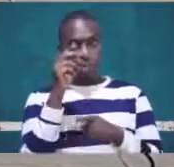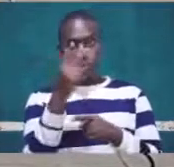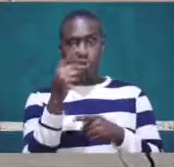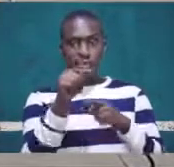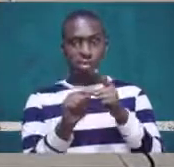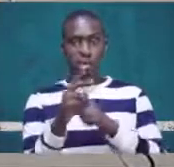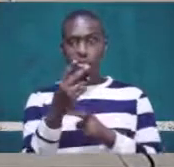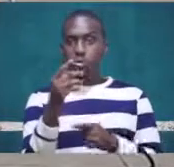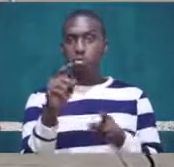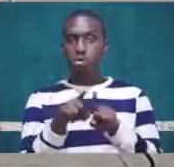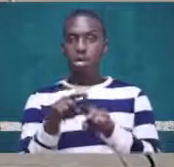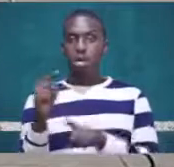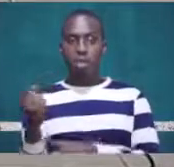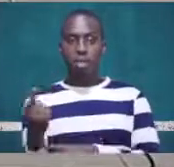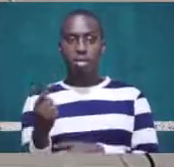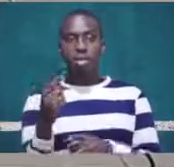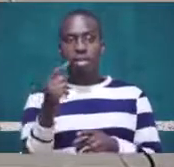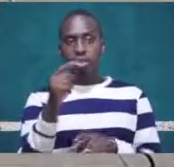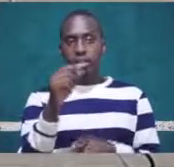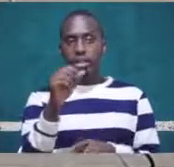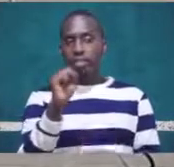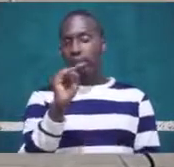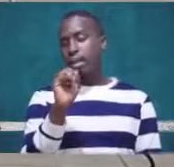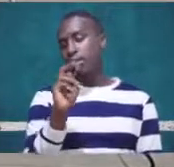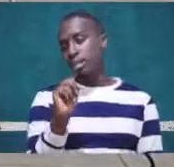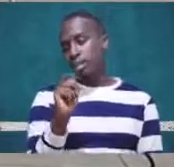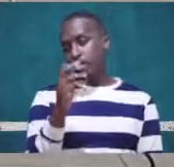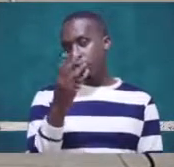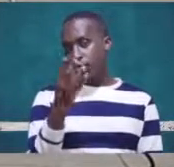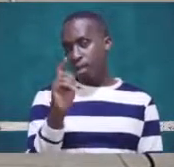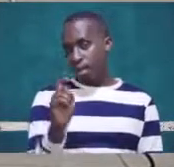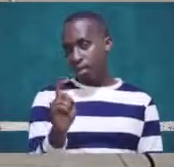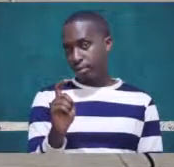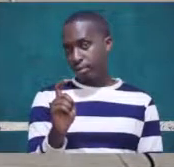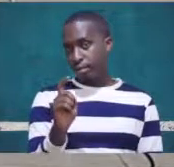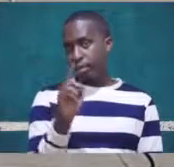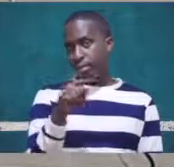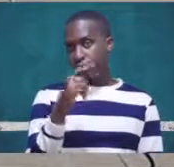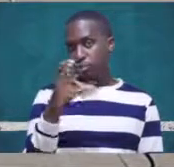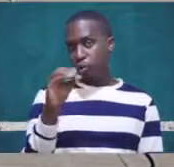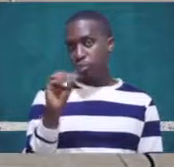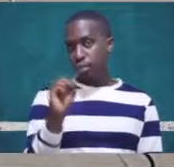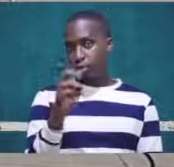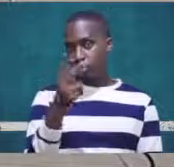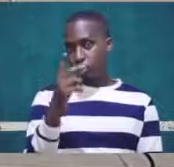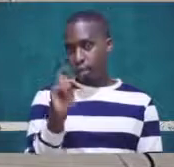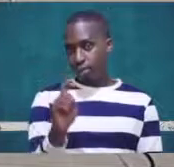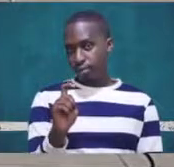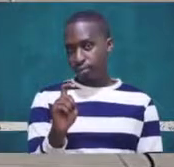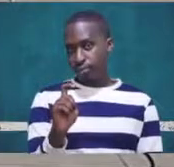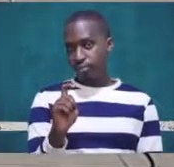2 is 1. Then times sine 4x times cosine